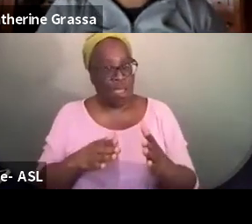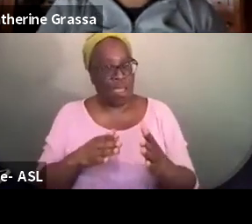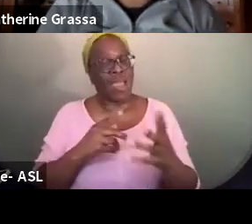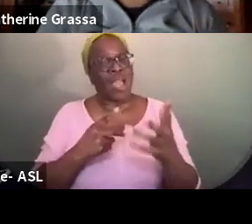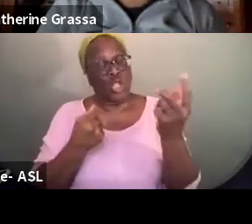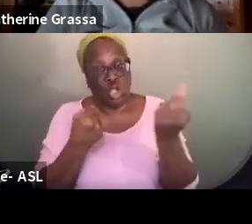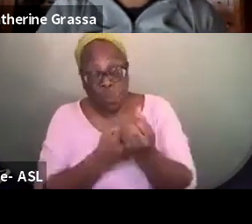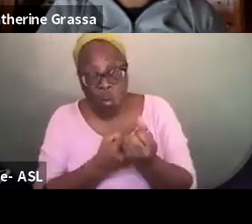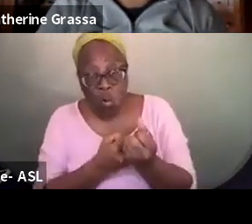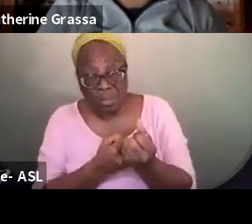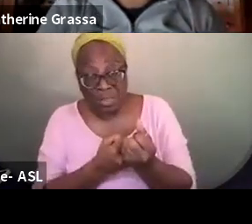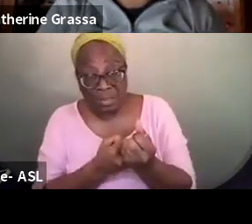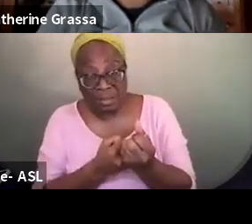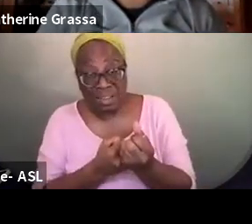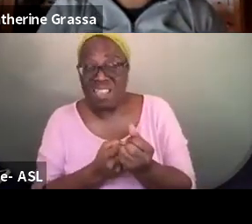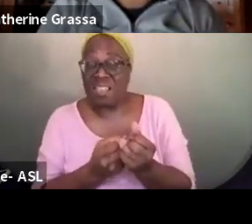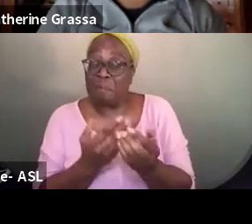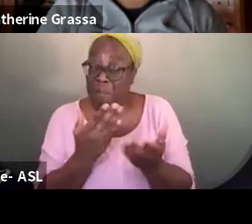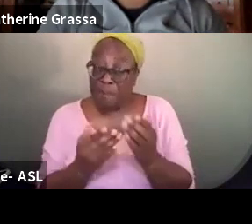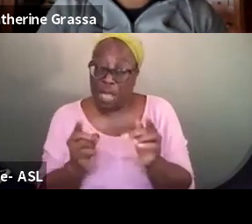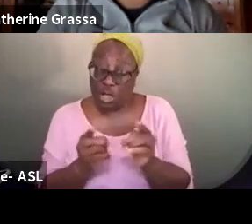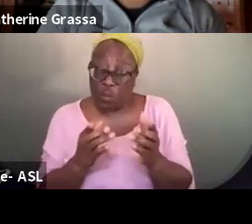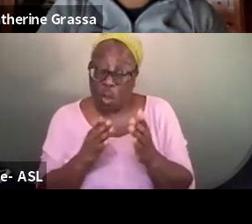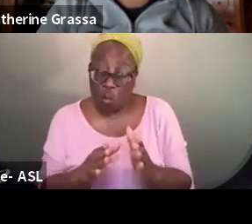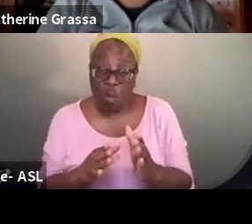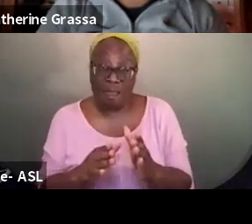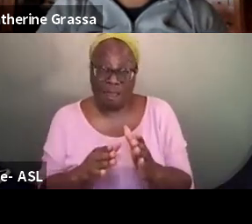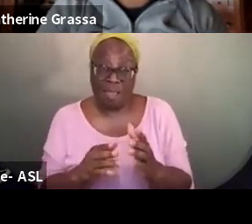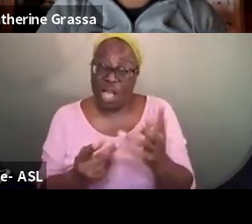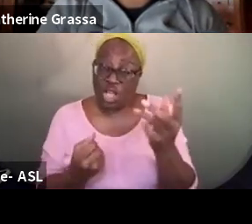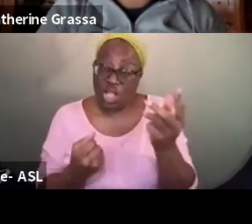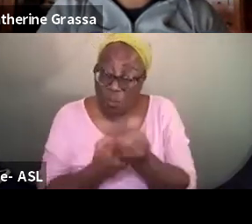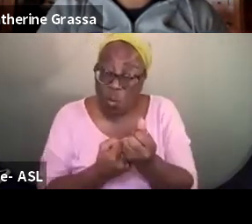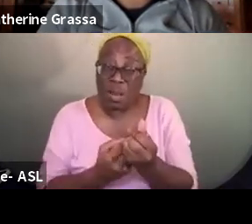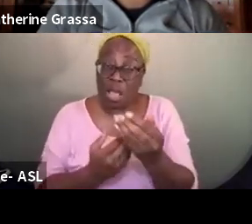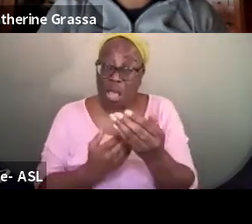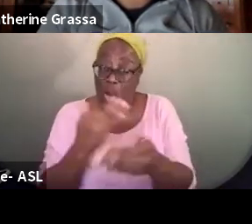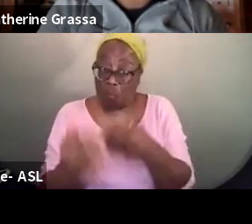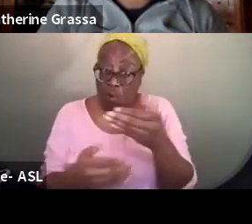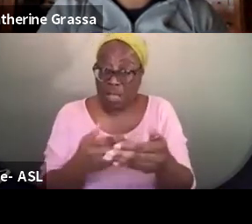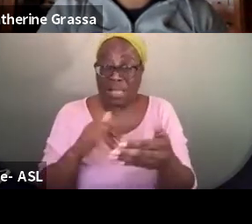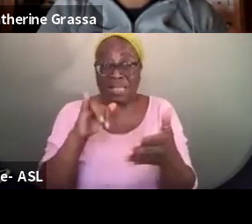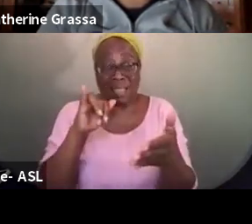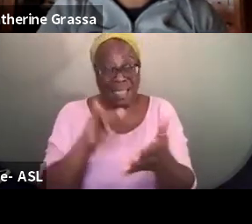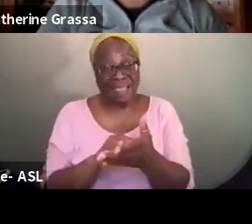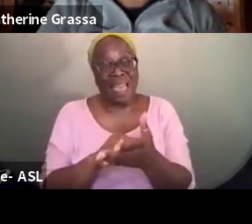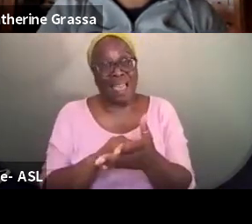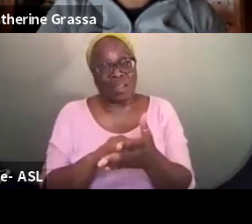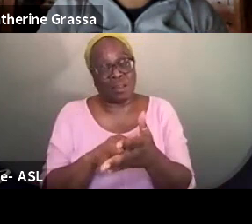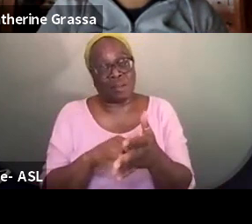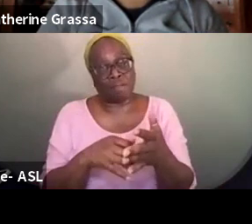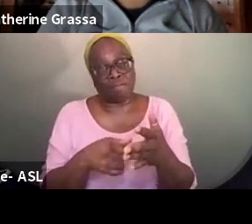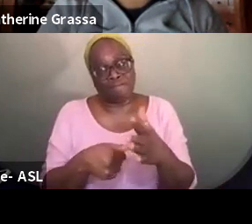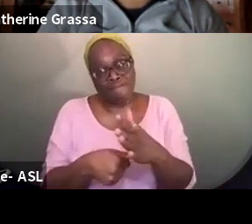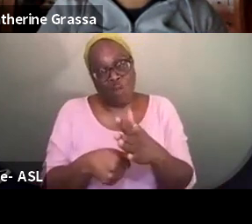albeit in perhaps a small way, a structure, a process that, again, the research tells us